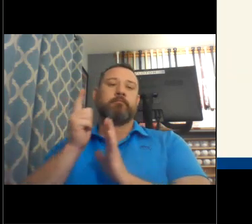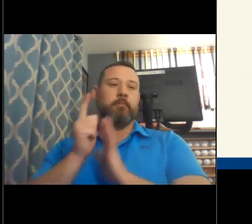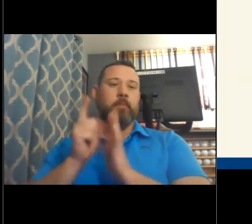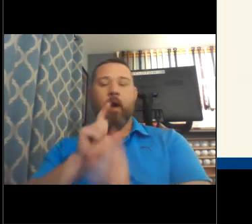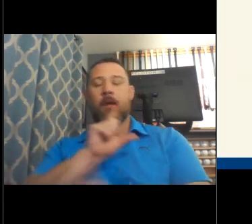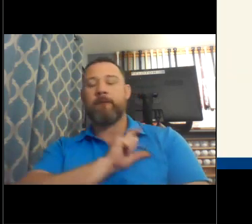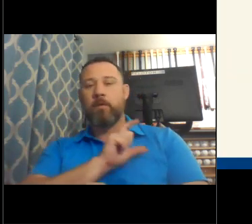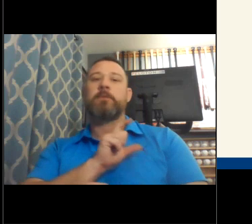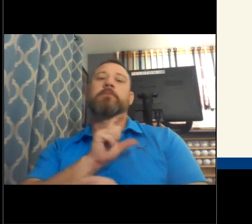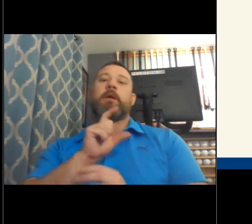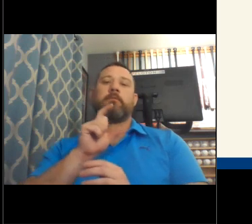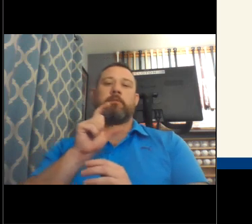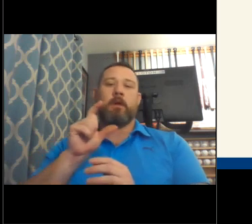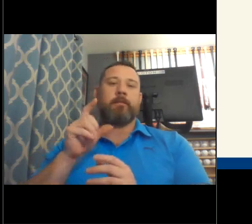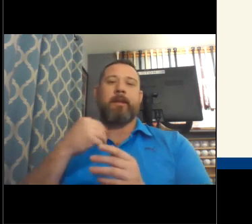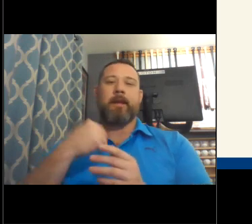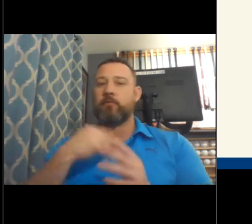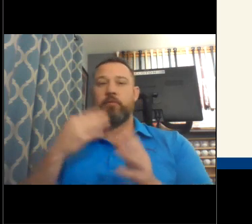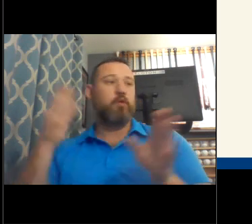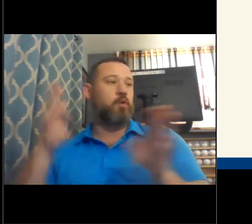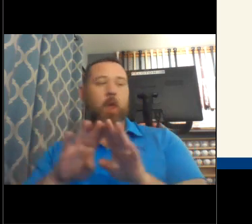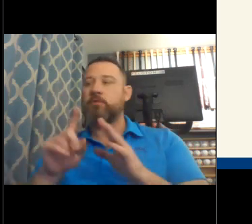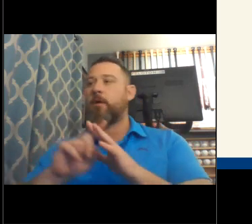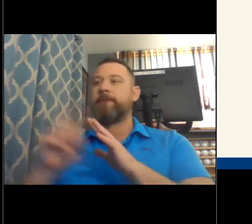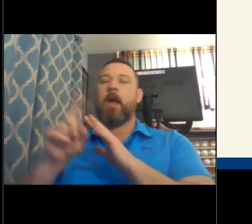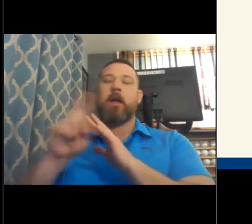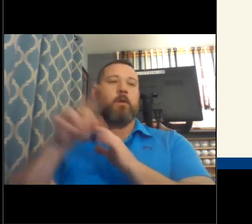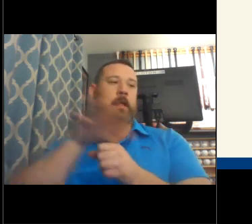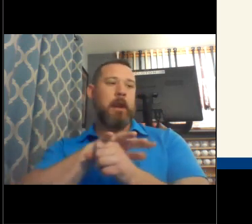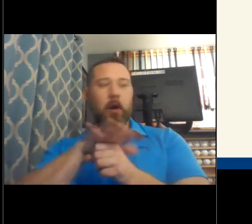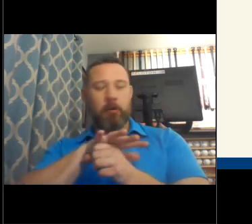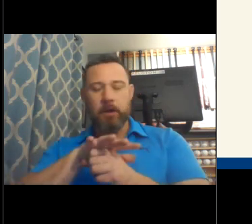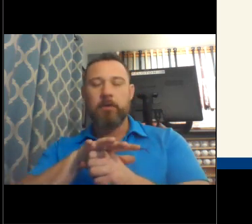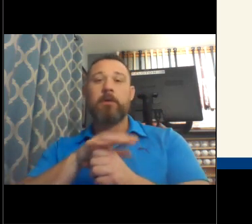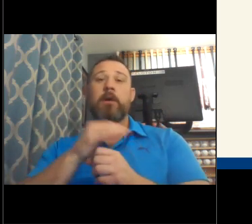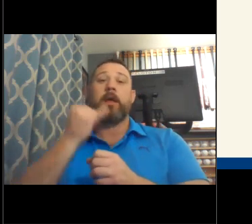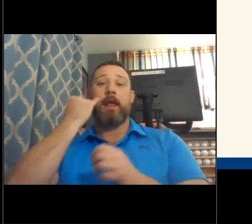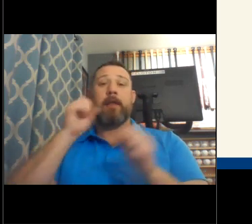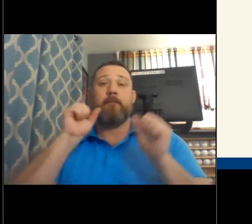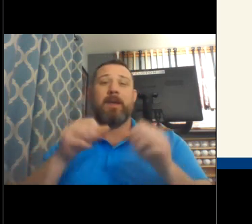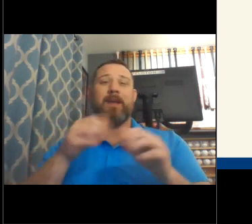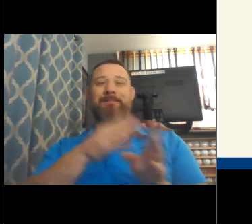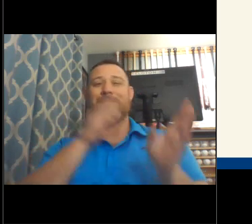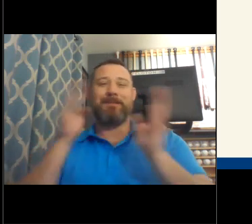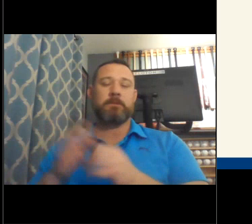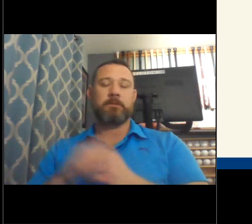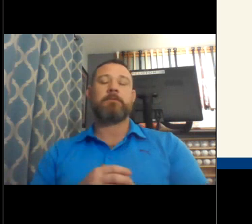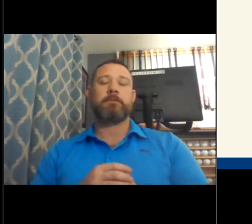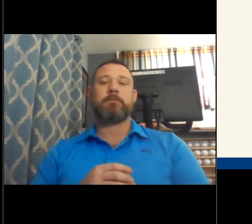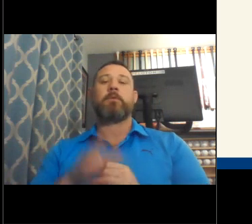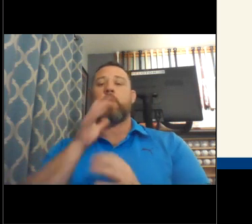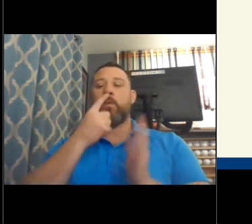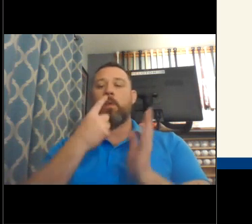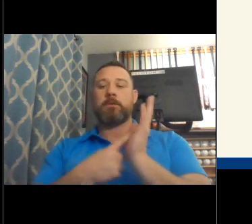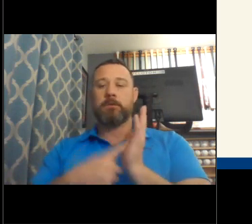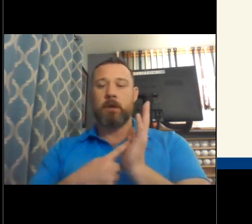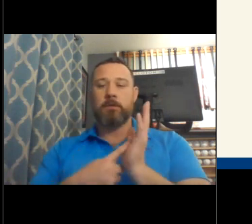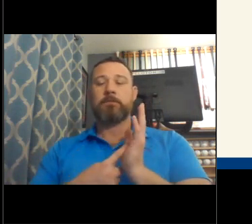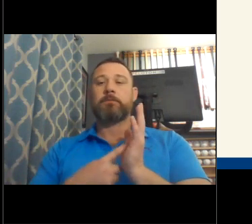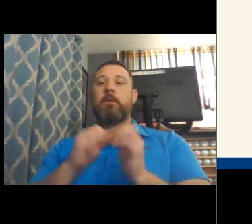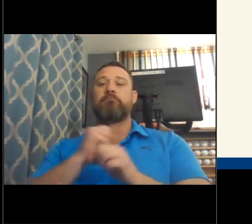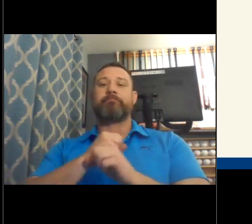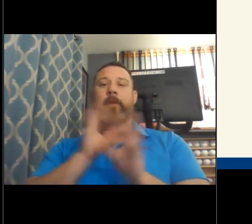health officers having authority to close or evacuate an area. And if we could go to the next slide there, we'll discuss obviously